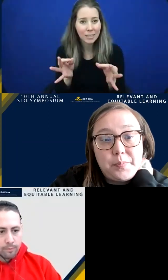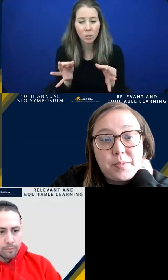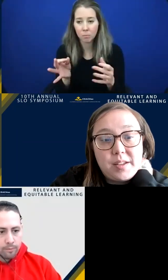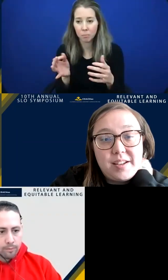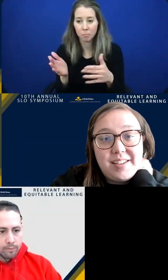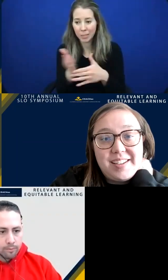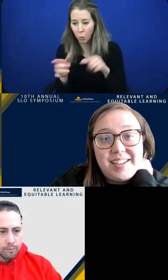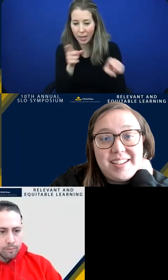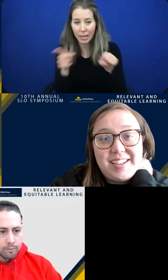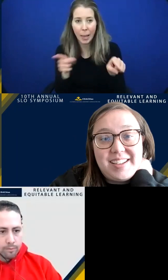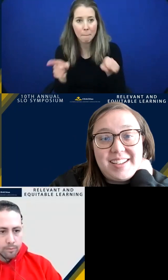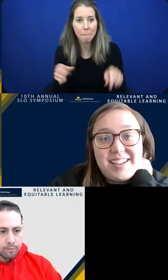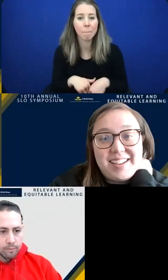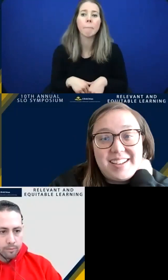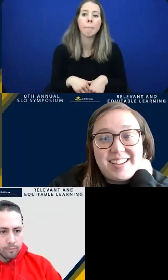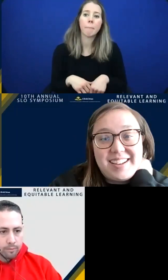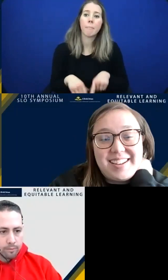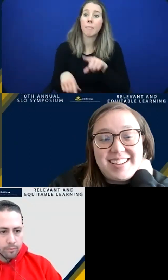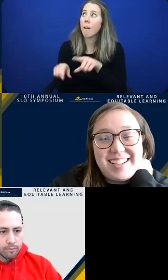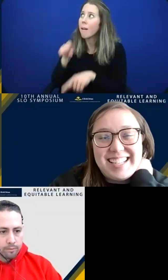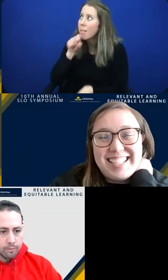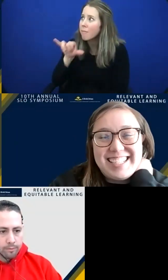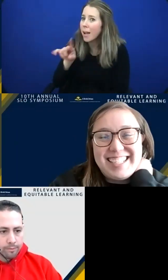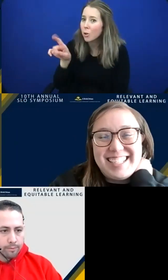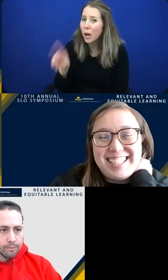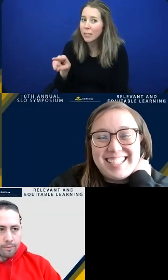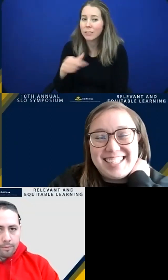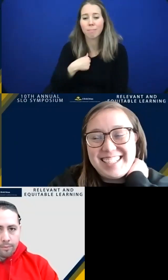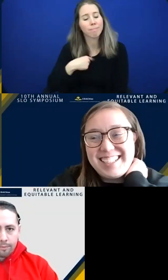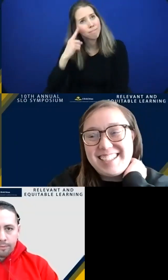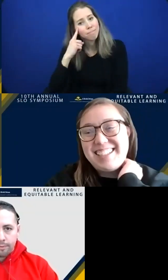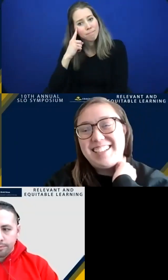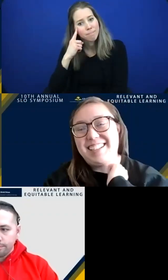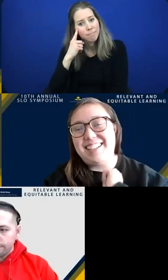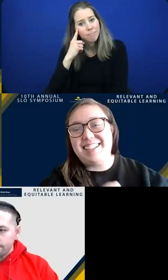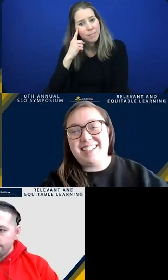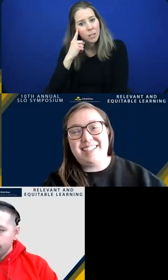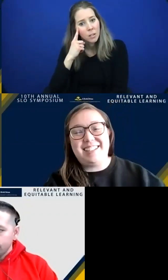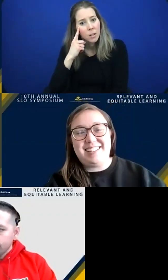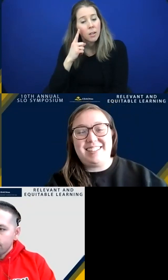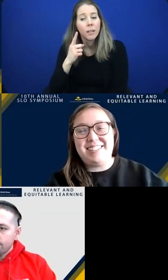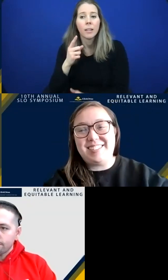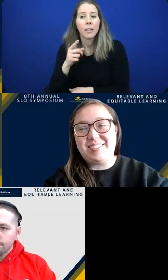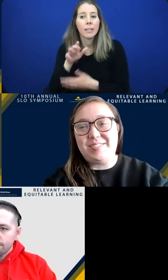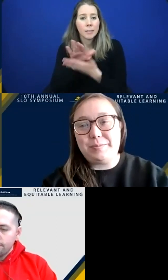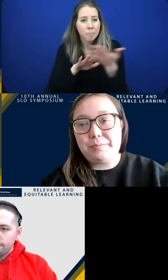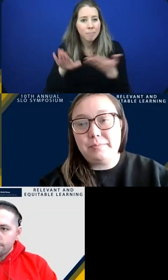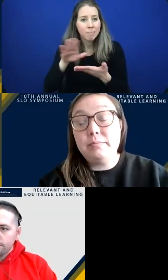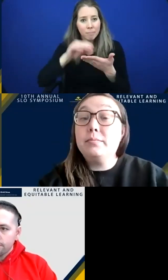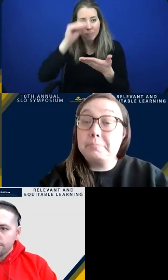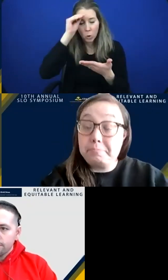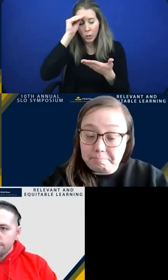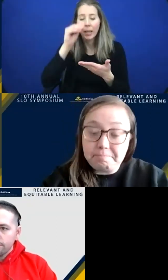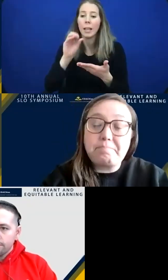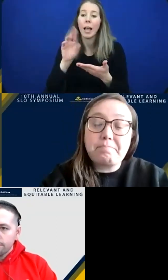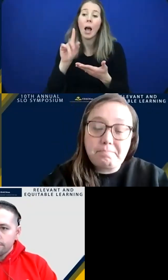them? I love this question. And I was thinking about institutional learning outcomes